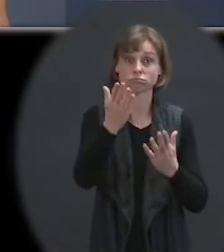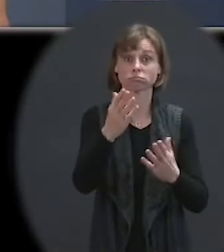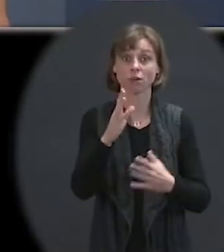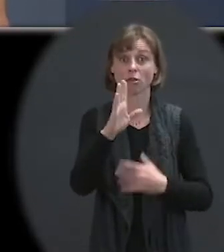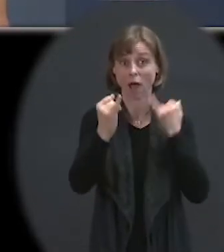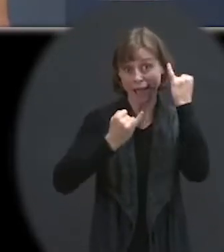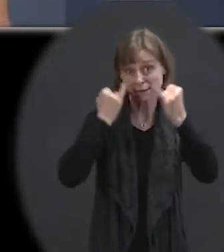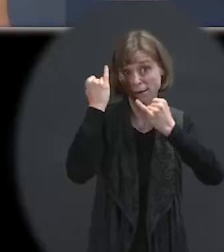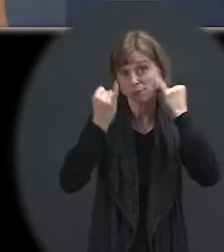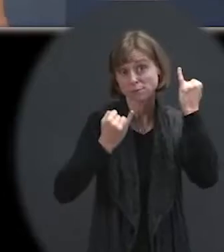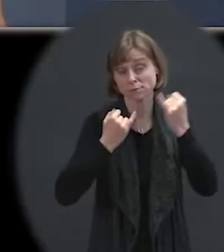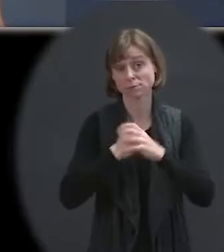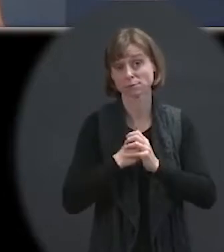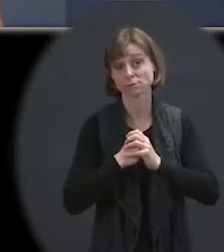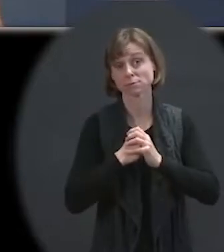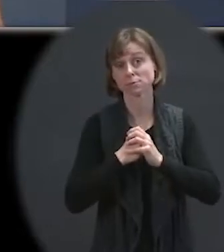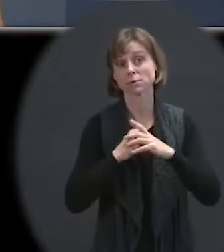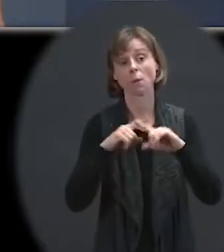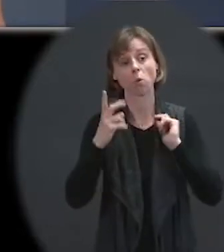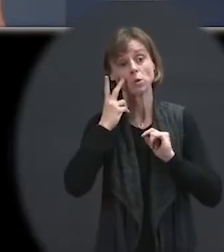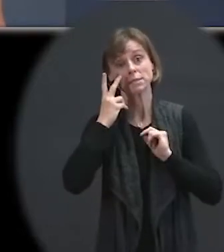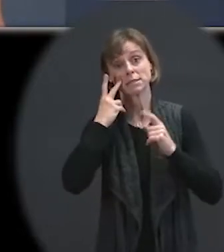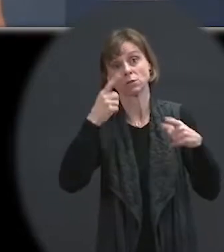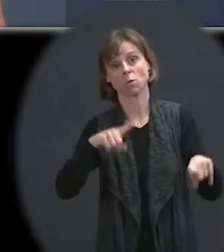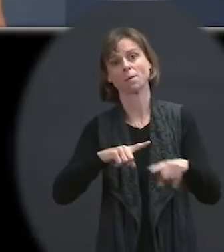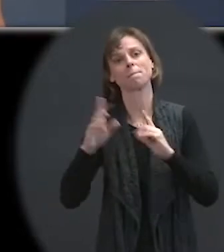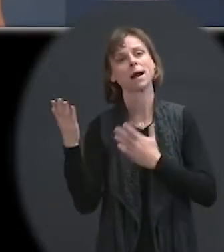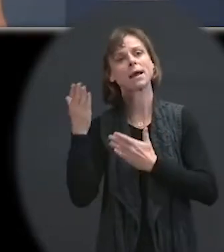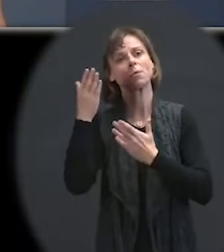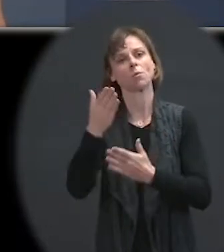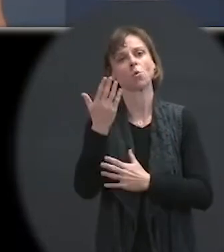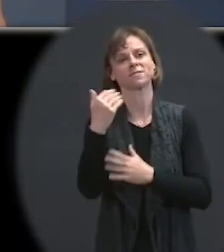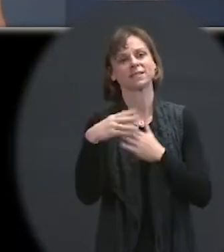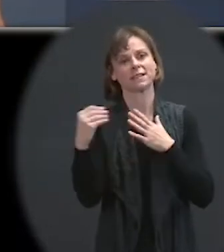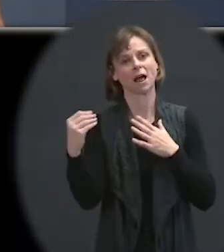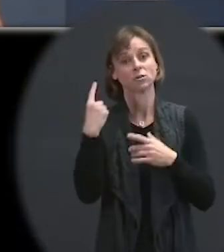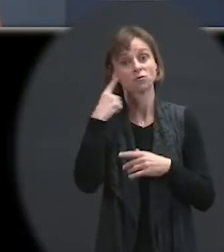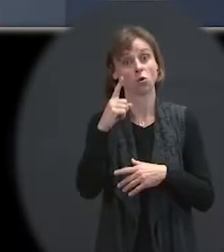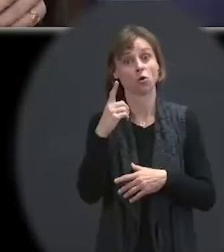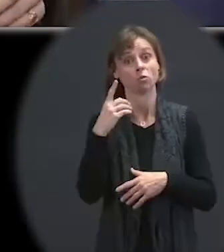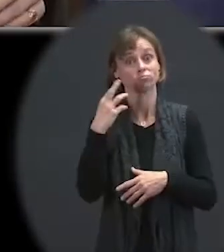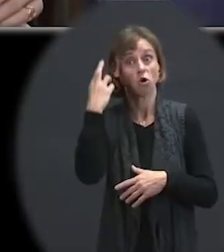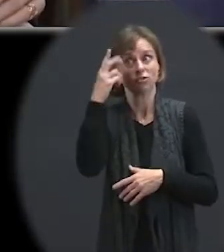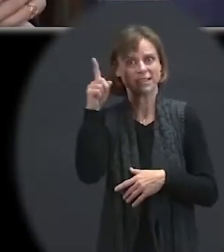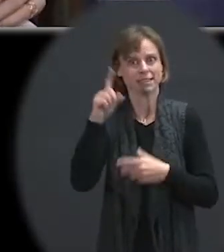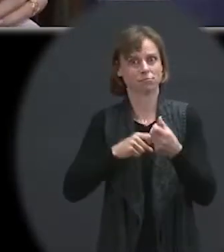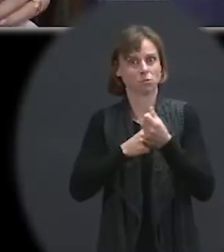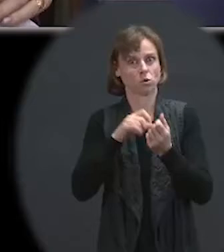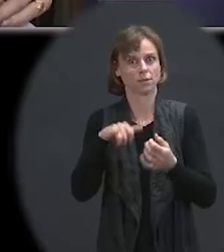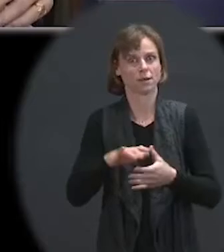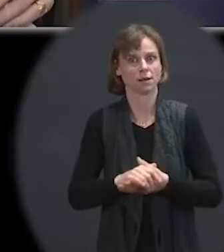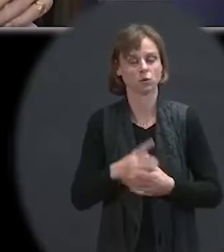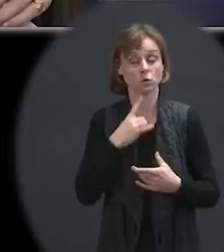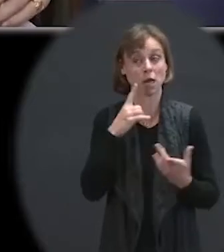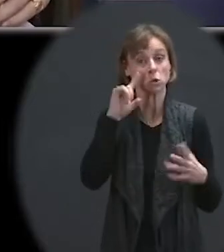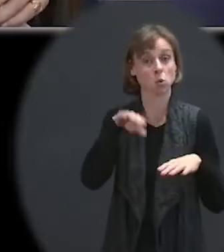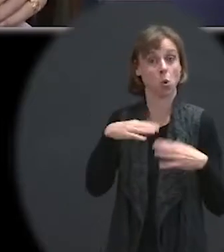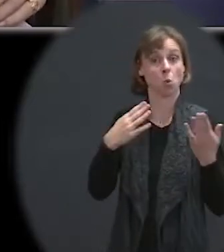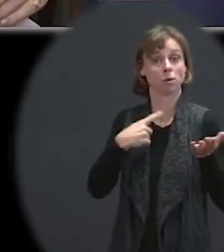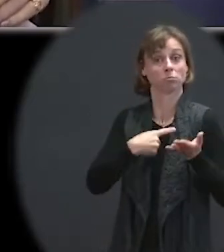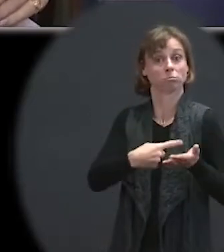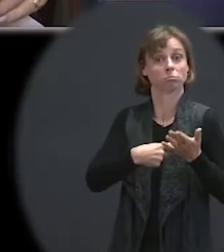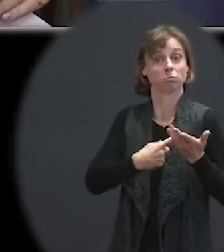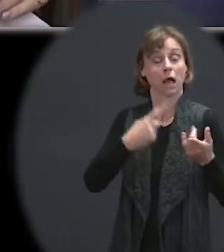process lands. But he proposed the $15 increase for a reason, and he stands by it. And he said that he would be open to compromise with this. So